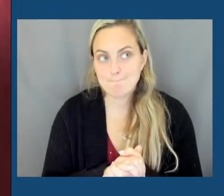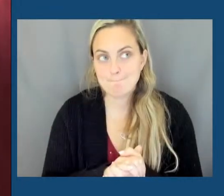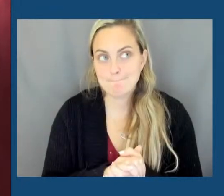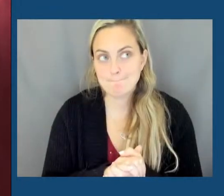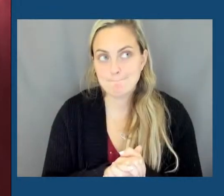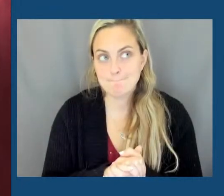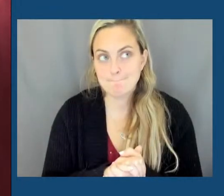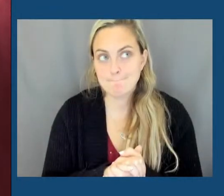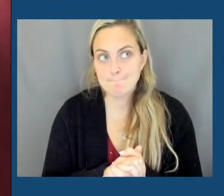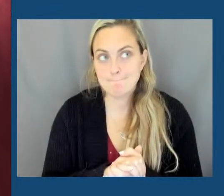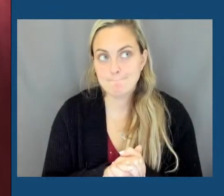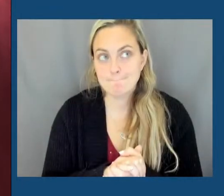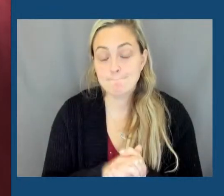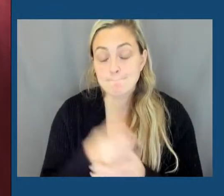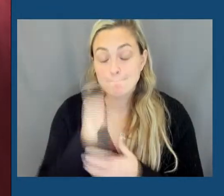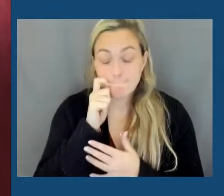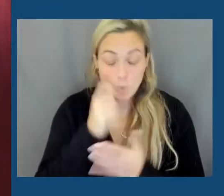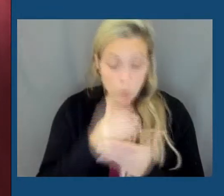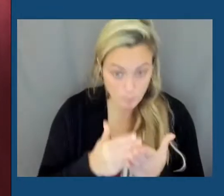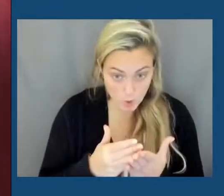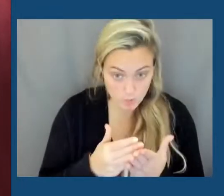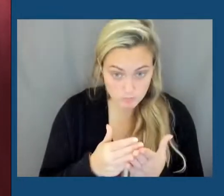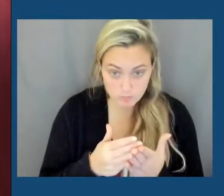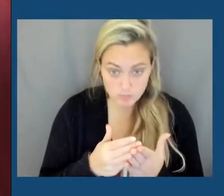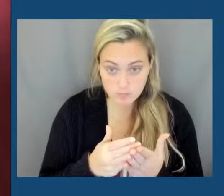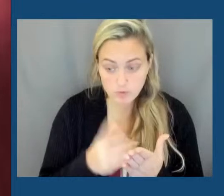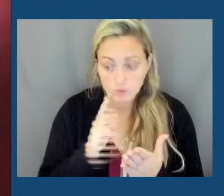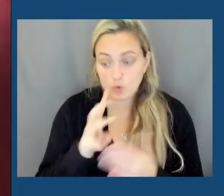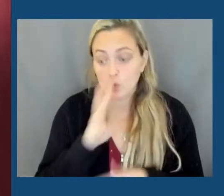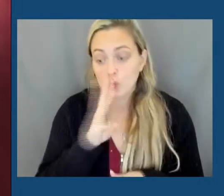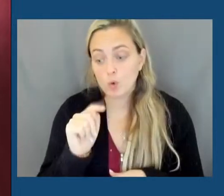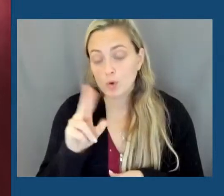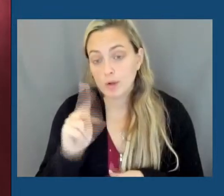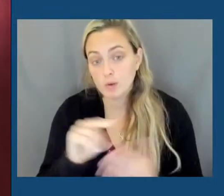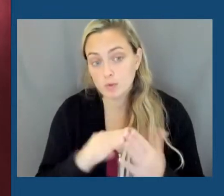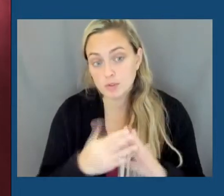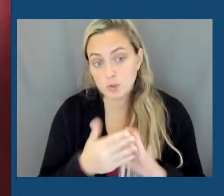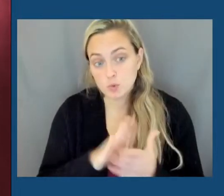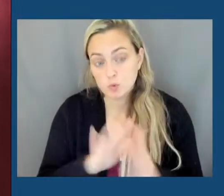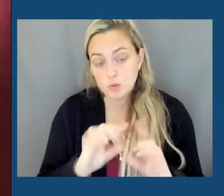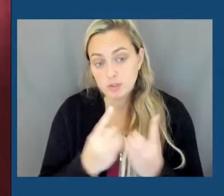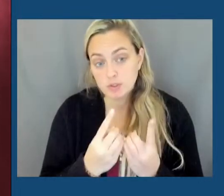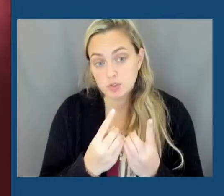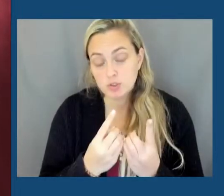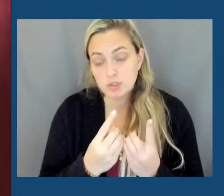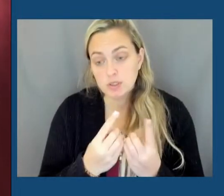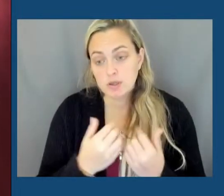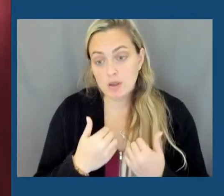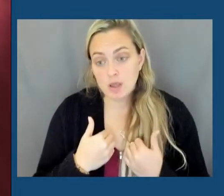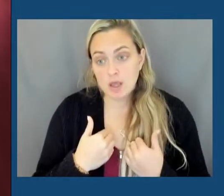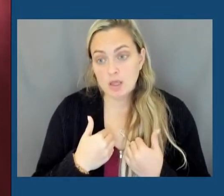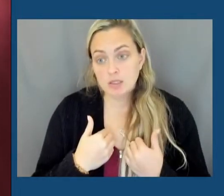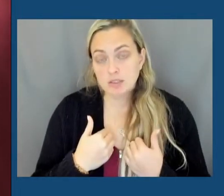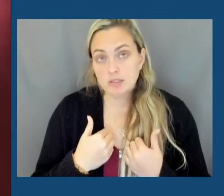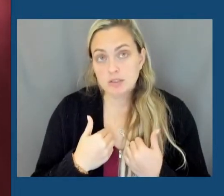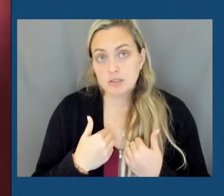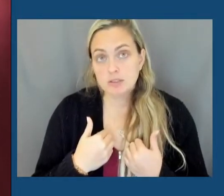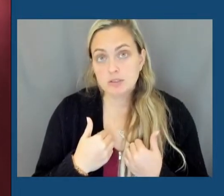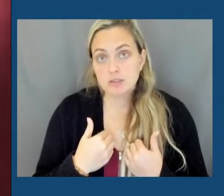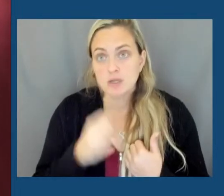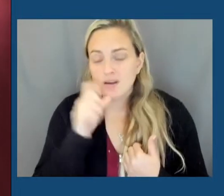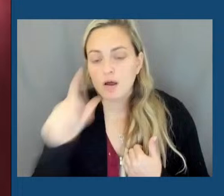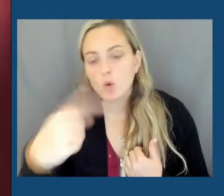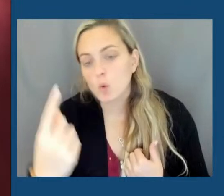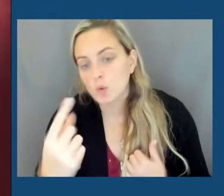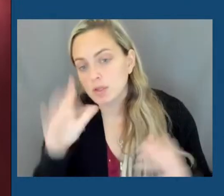the cool thing about this for Watertown City School District is it has, with not only just